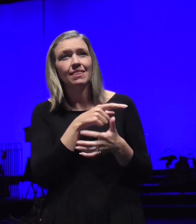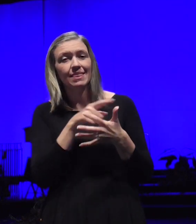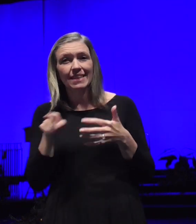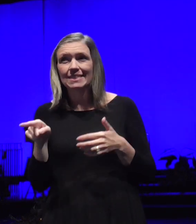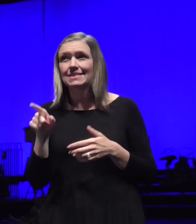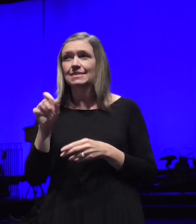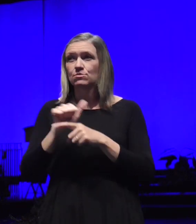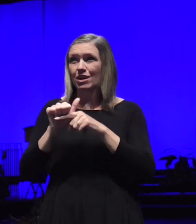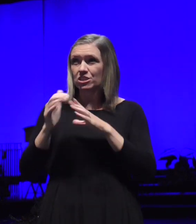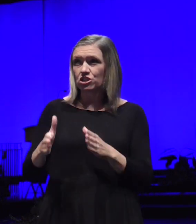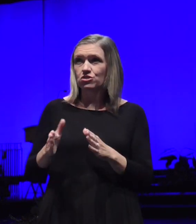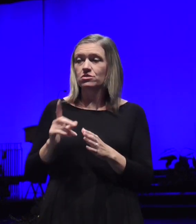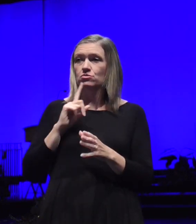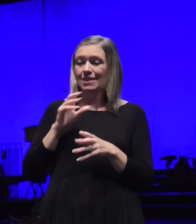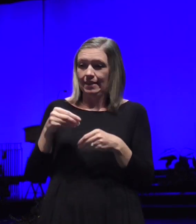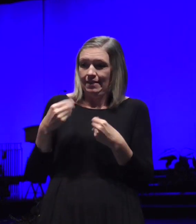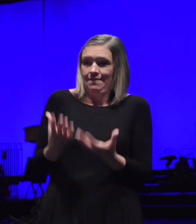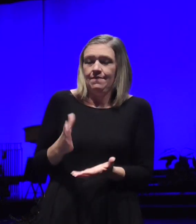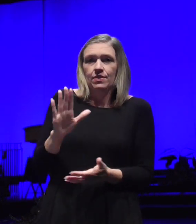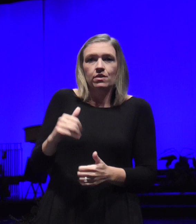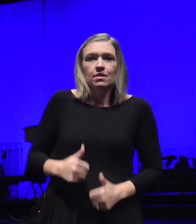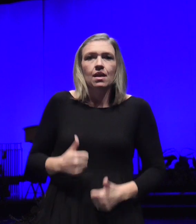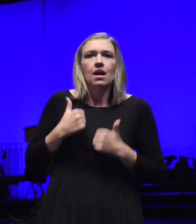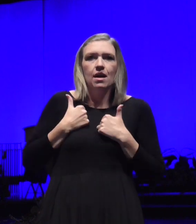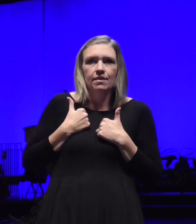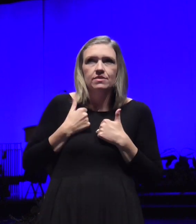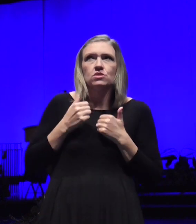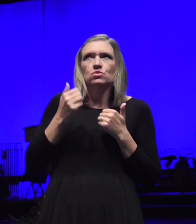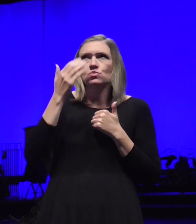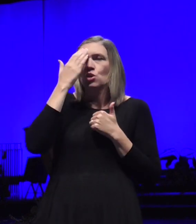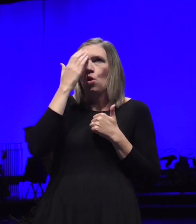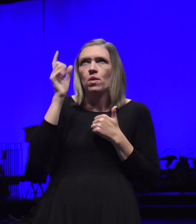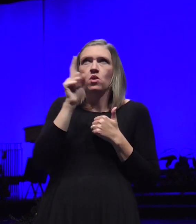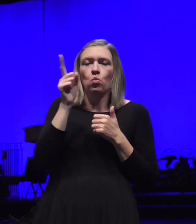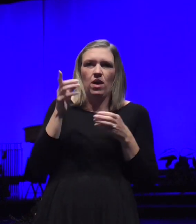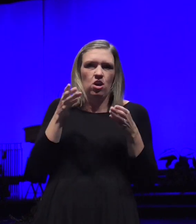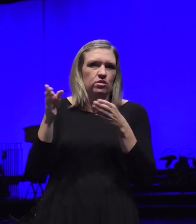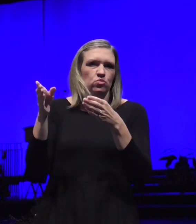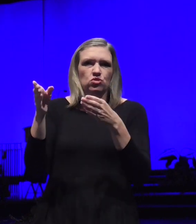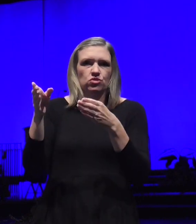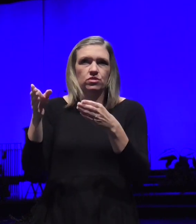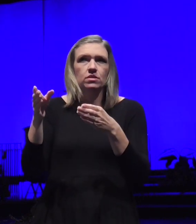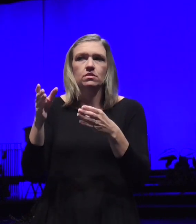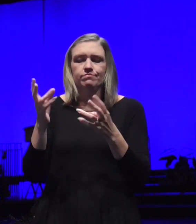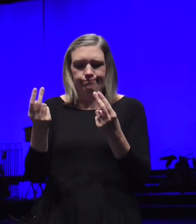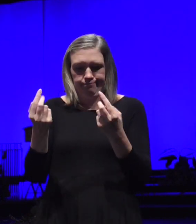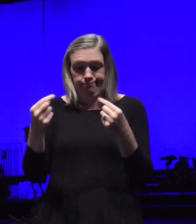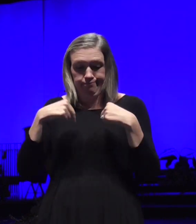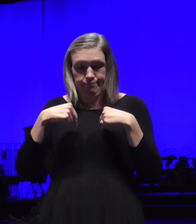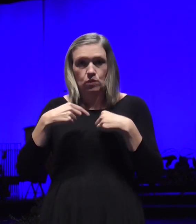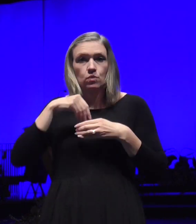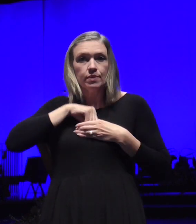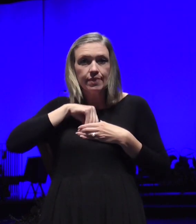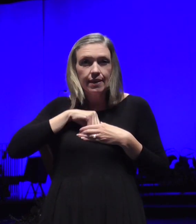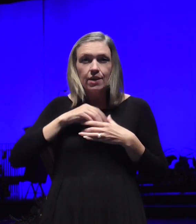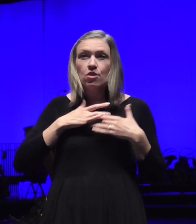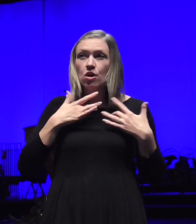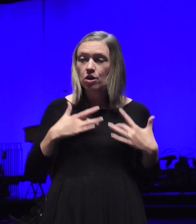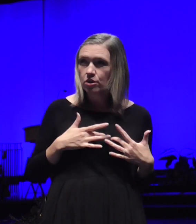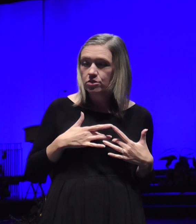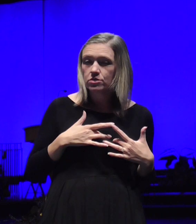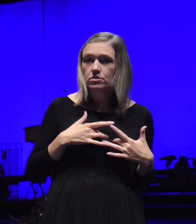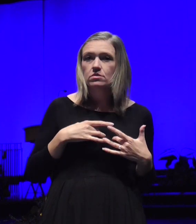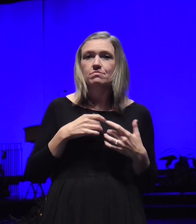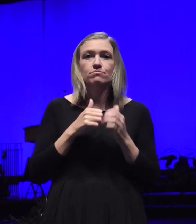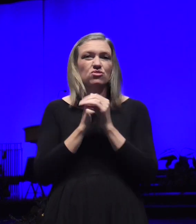their lives to knowing where to turn. And that is to turn within to that place of heart in